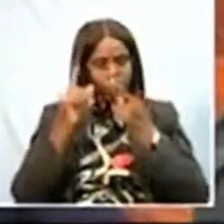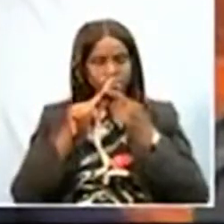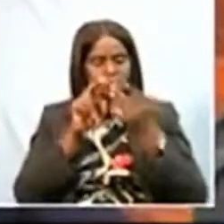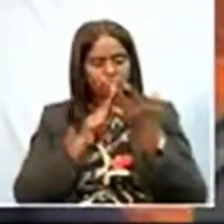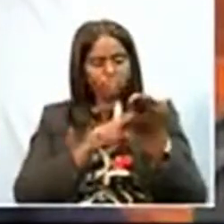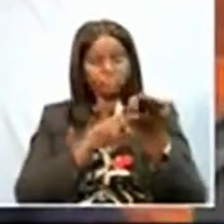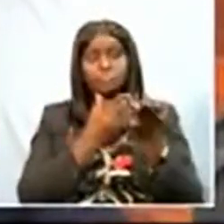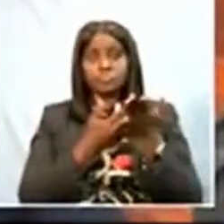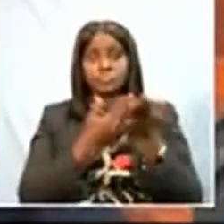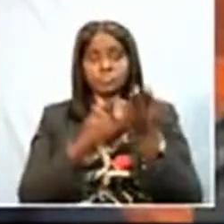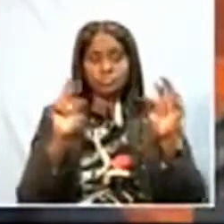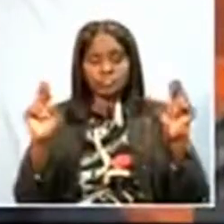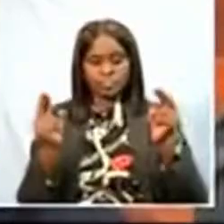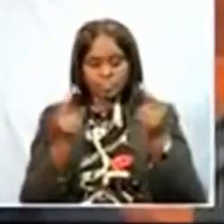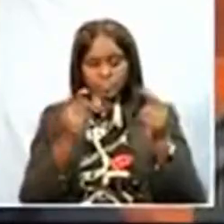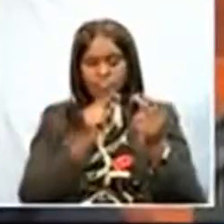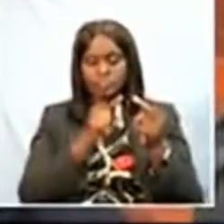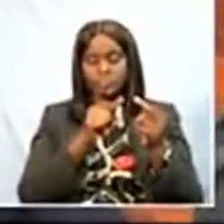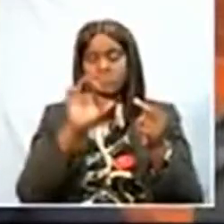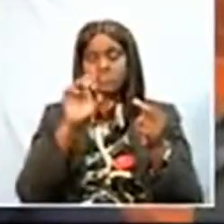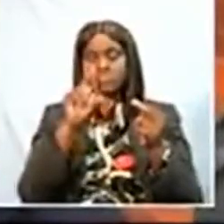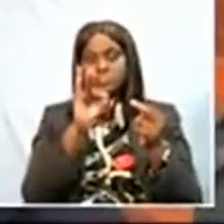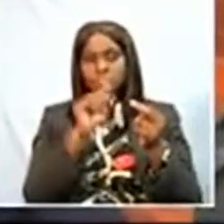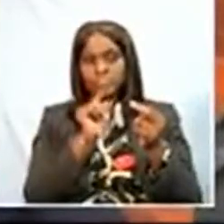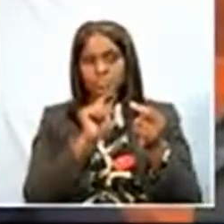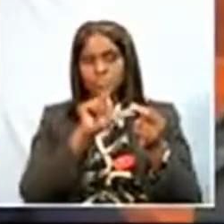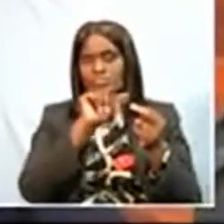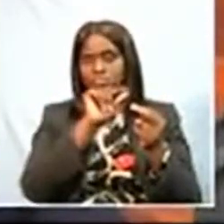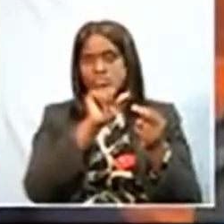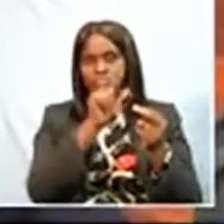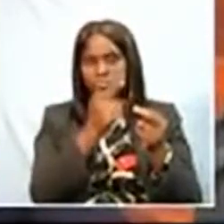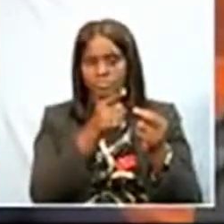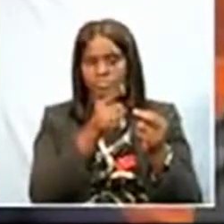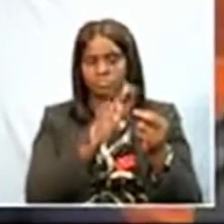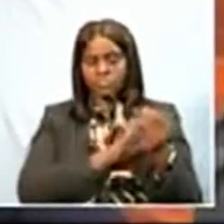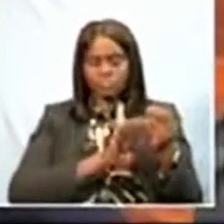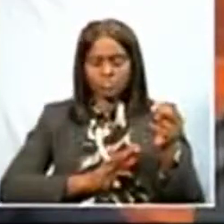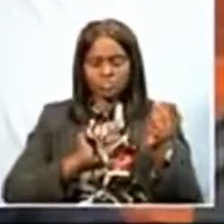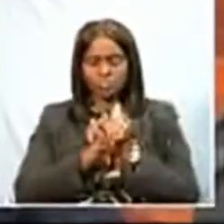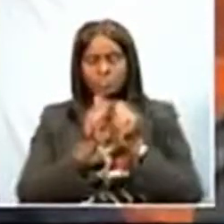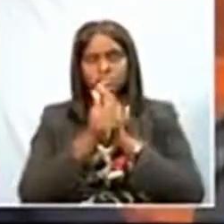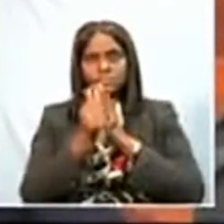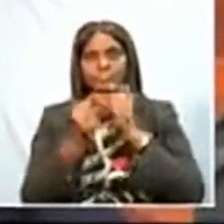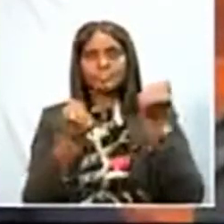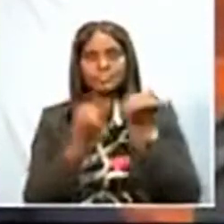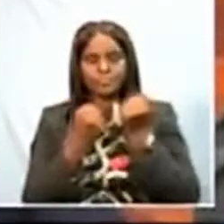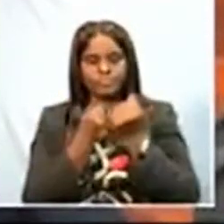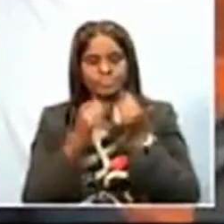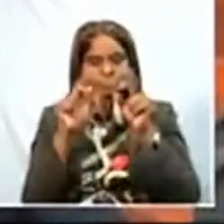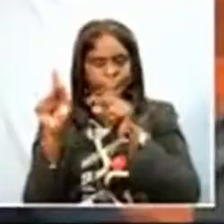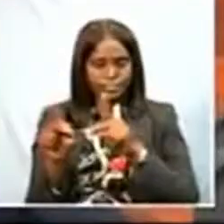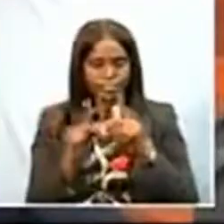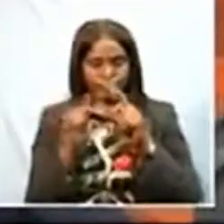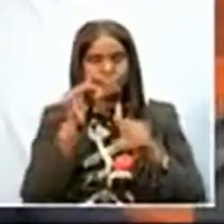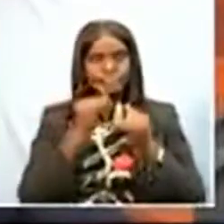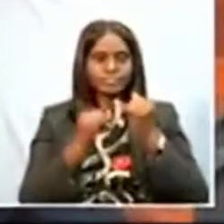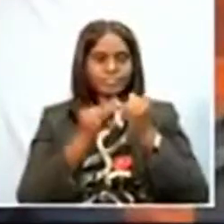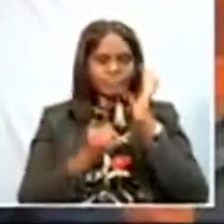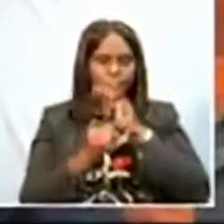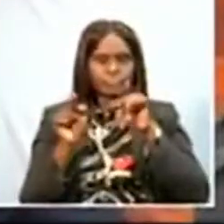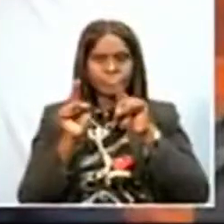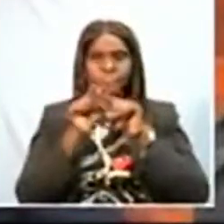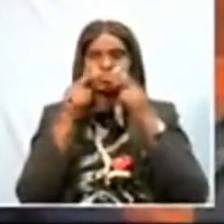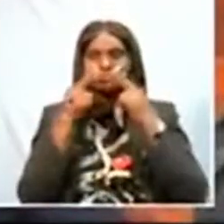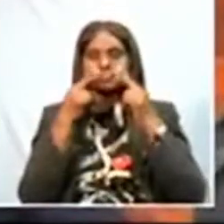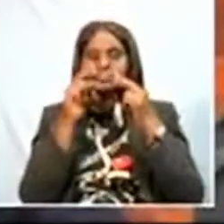report that a reconciled CDF 2023 boarding and skills bursaries performance was completed and the